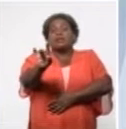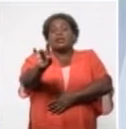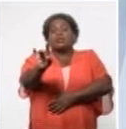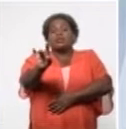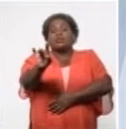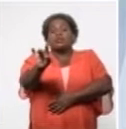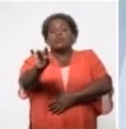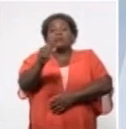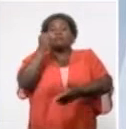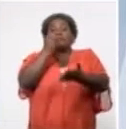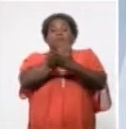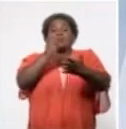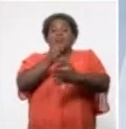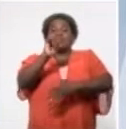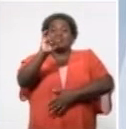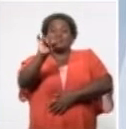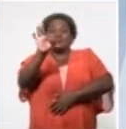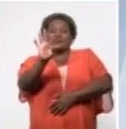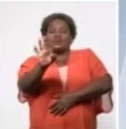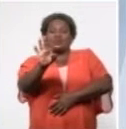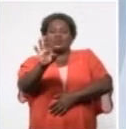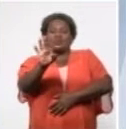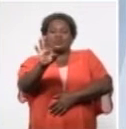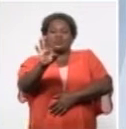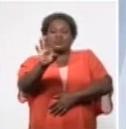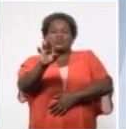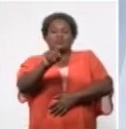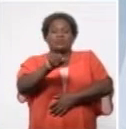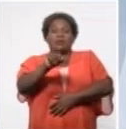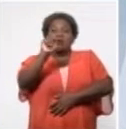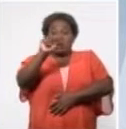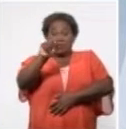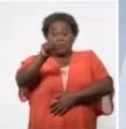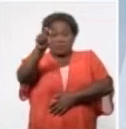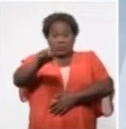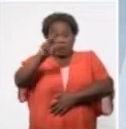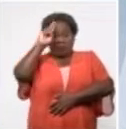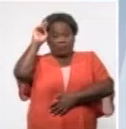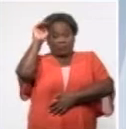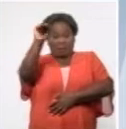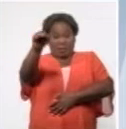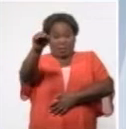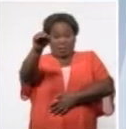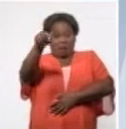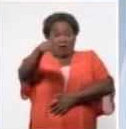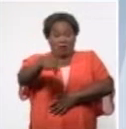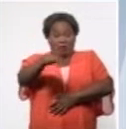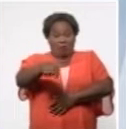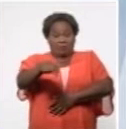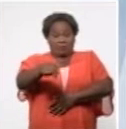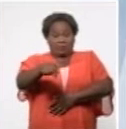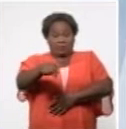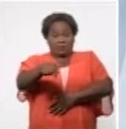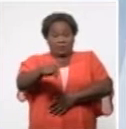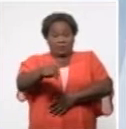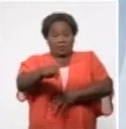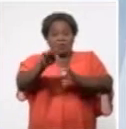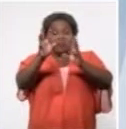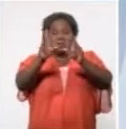yesterday. In our primary healthcare system, our professionals and specialists follow 254